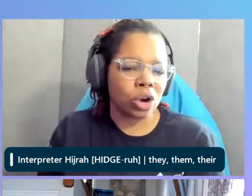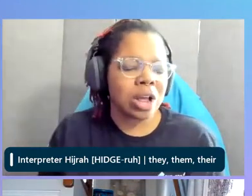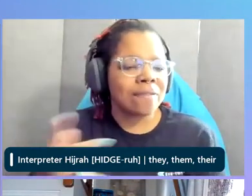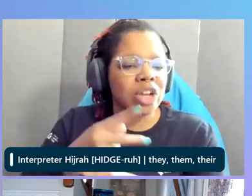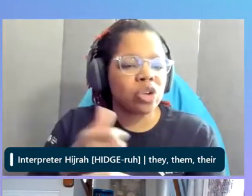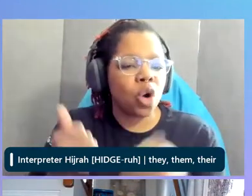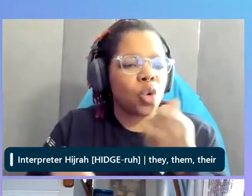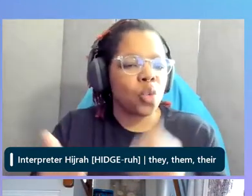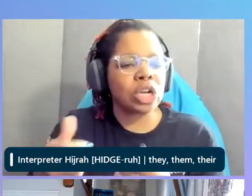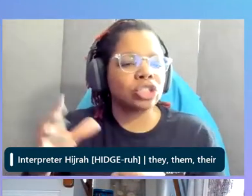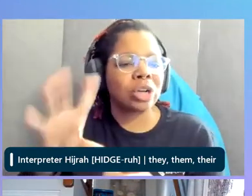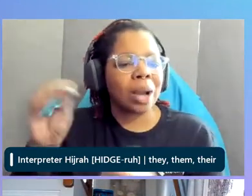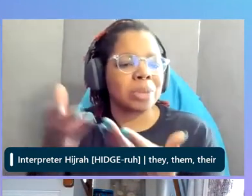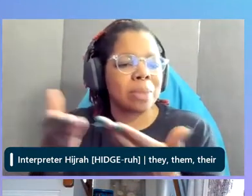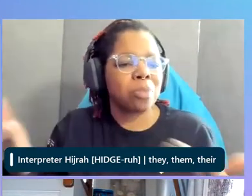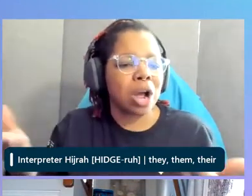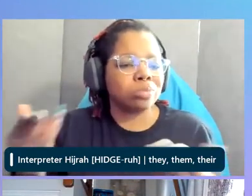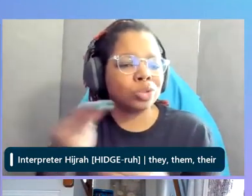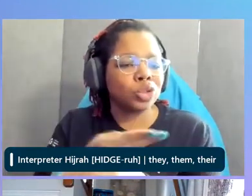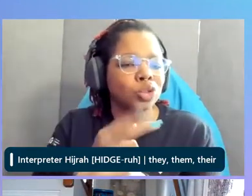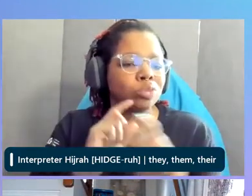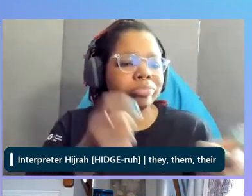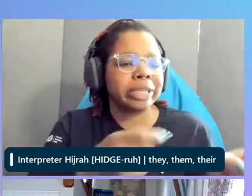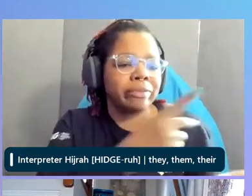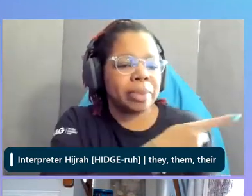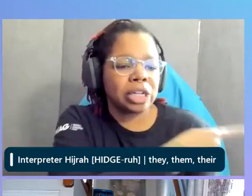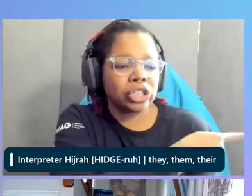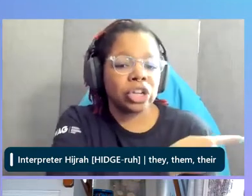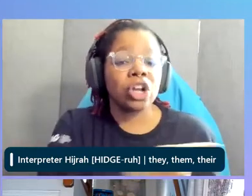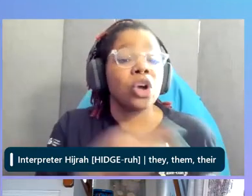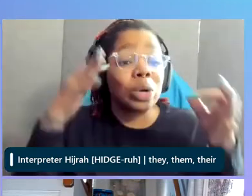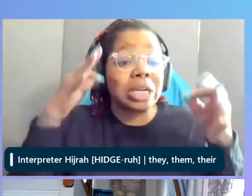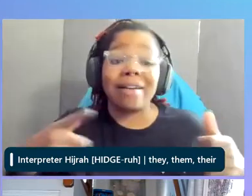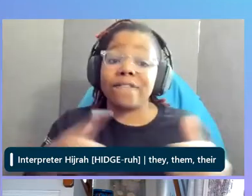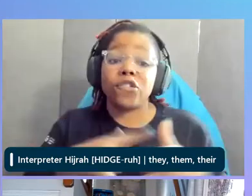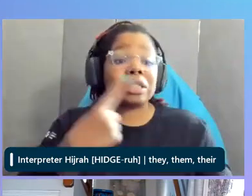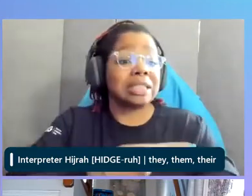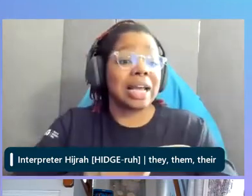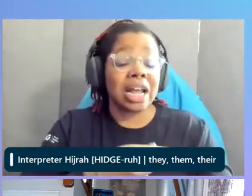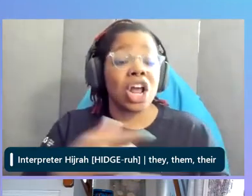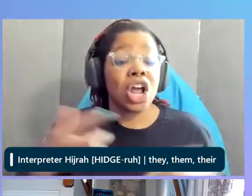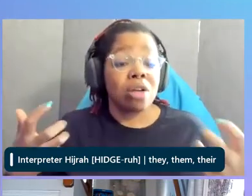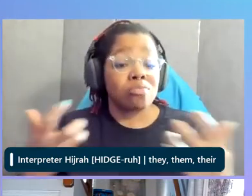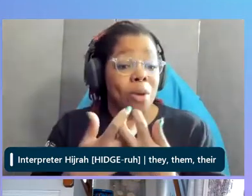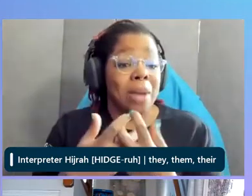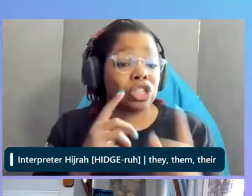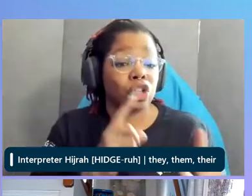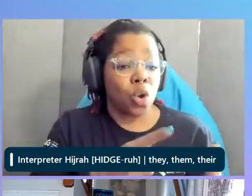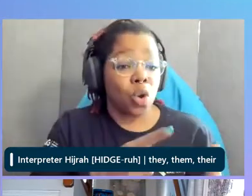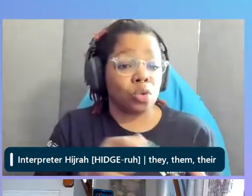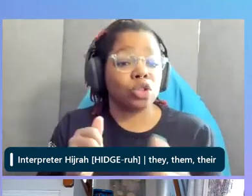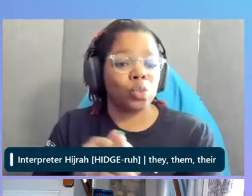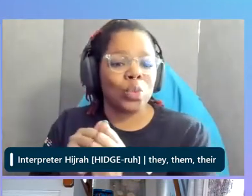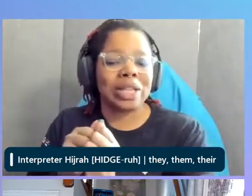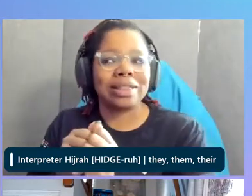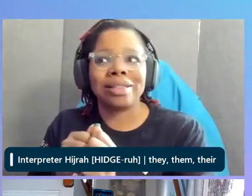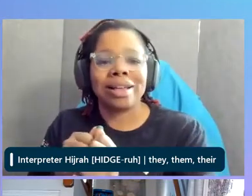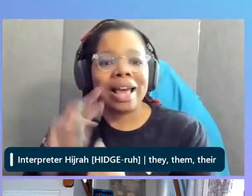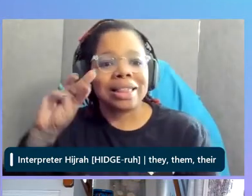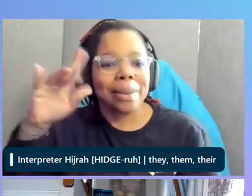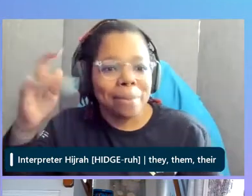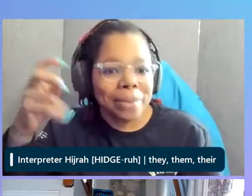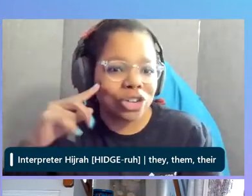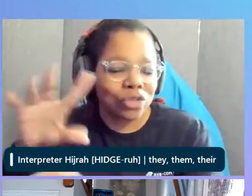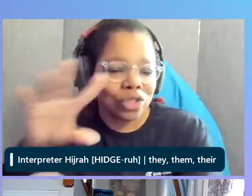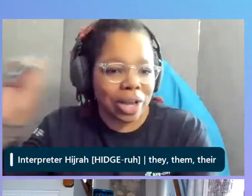company's products to prescribe, right? And so we decided on day one, we are going to align the goals of this project with the mission of the company. And the mission of the